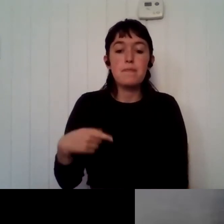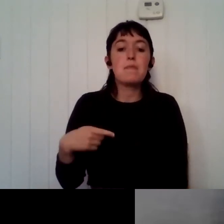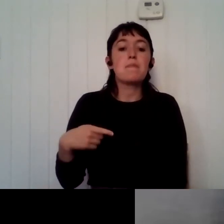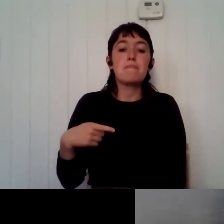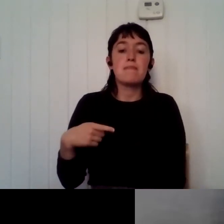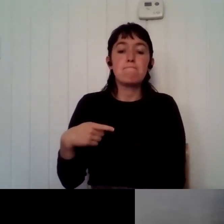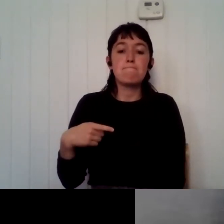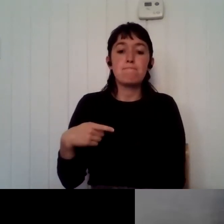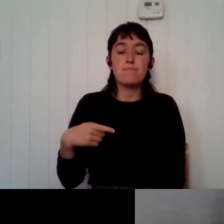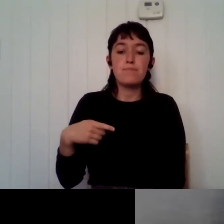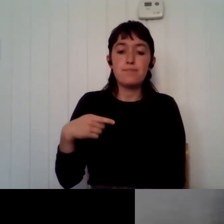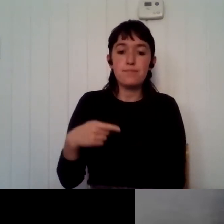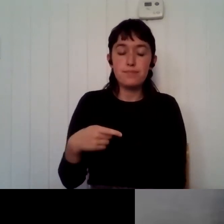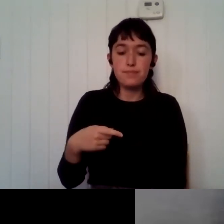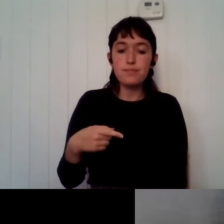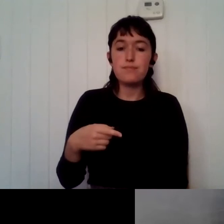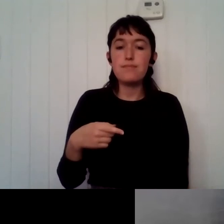does not have an active